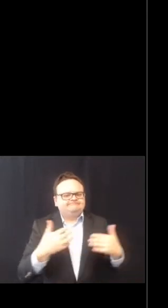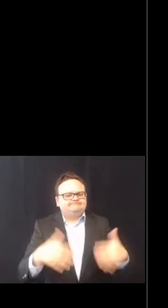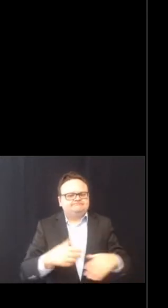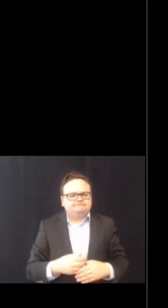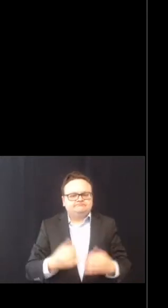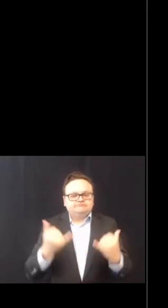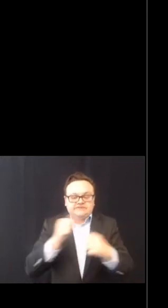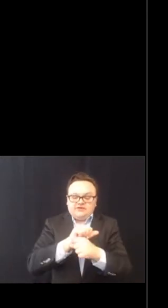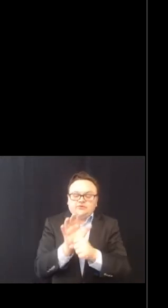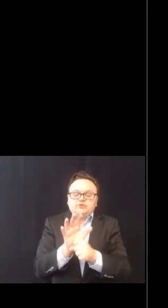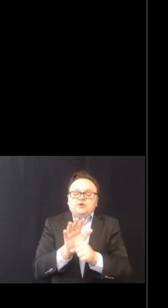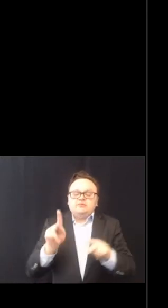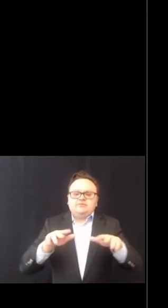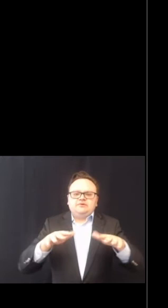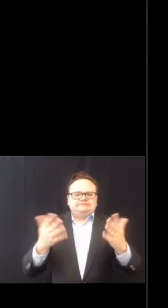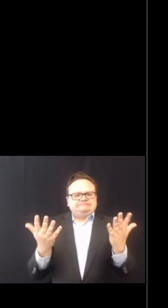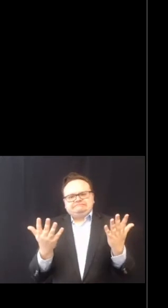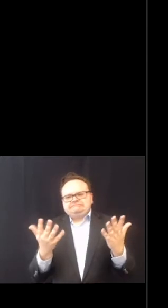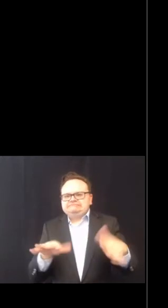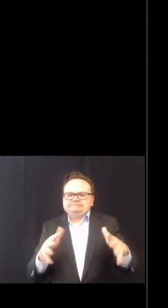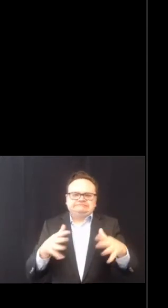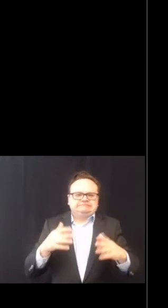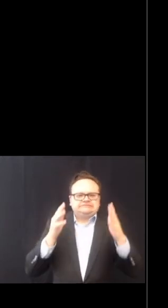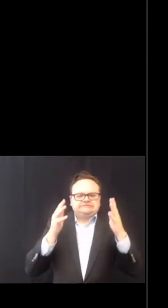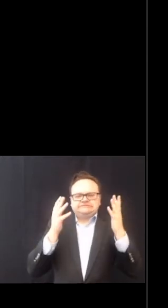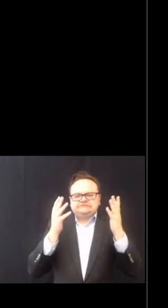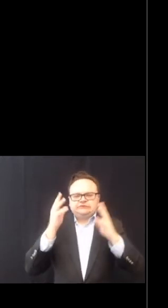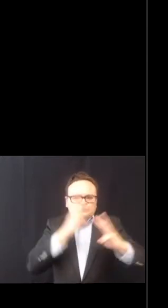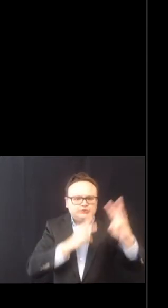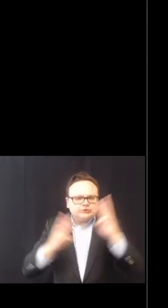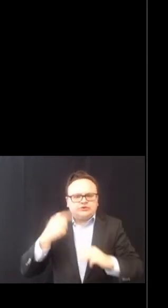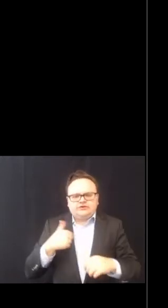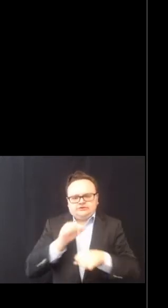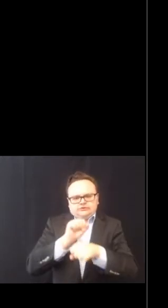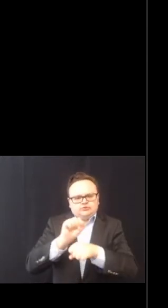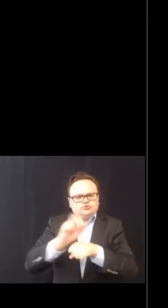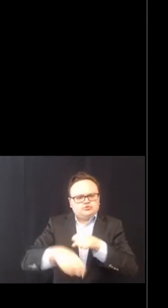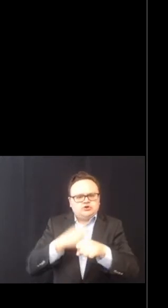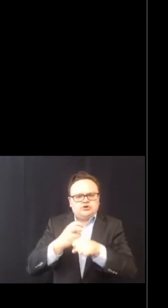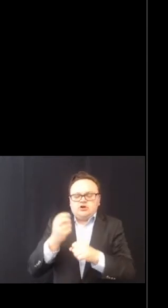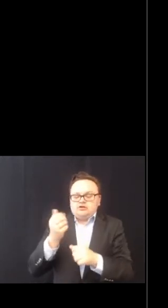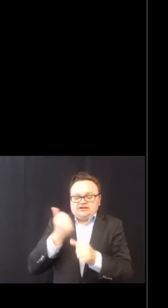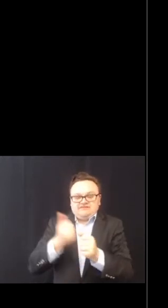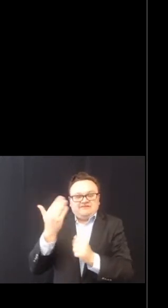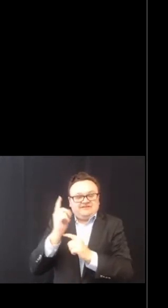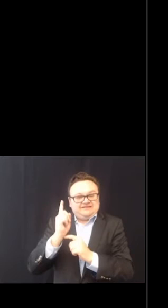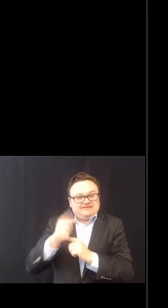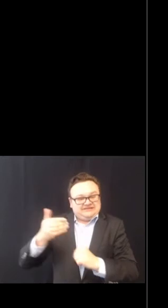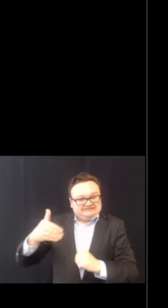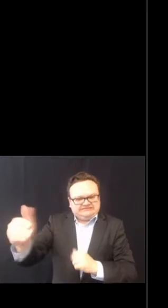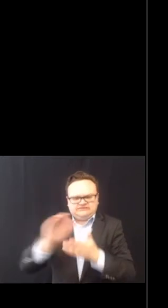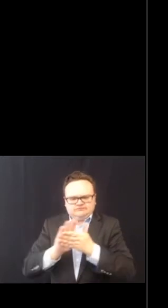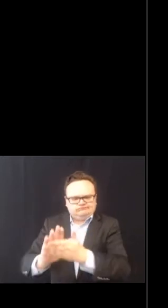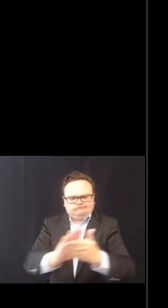definitely taken a lot of extra precautions, sanitizing our dining room every 15 minutes and things like that, doing the